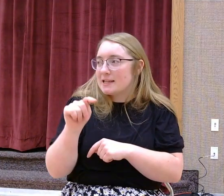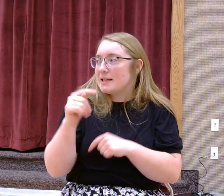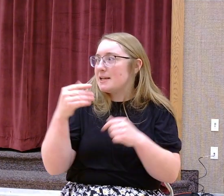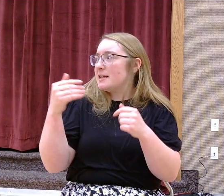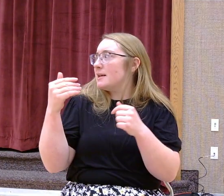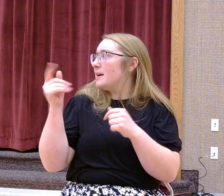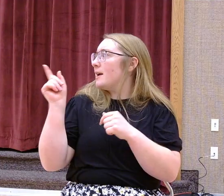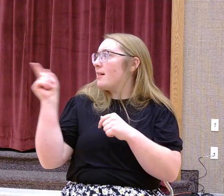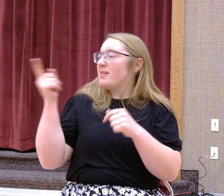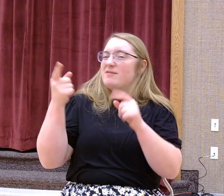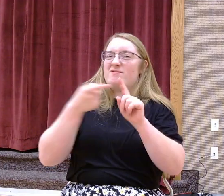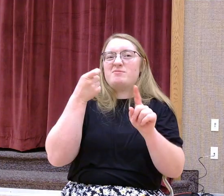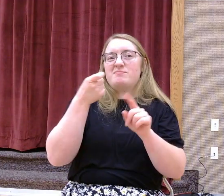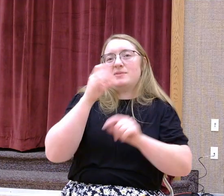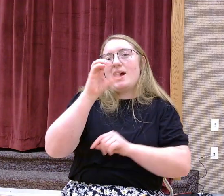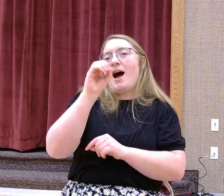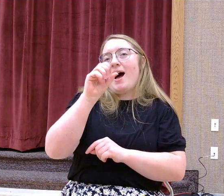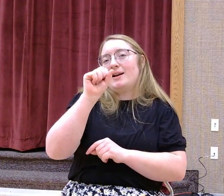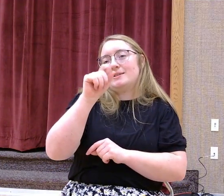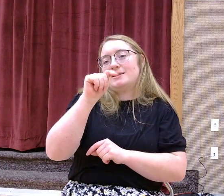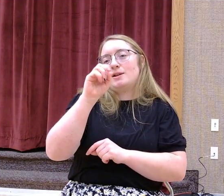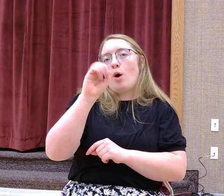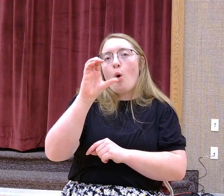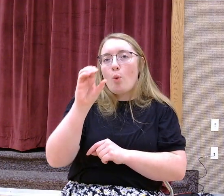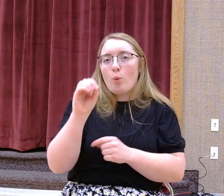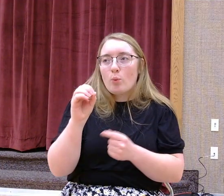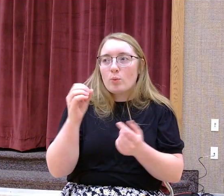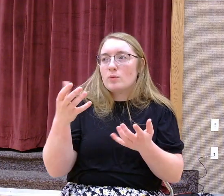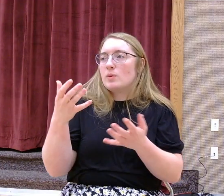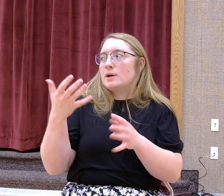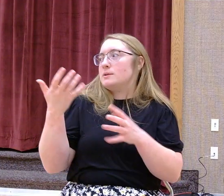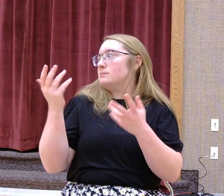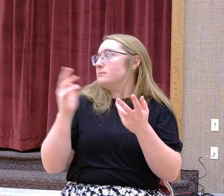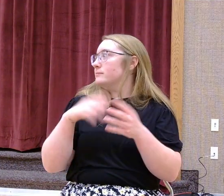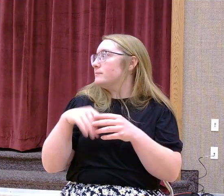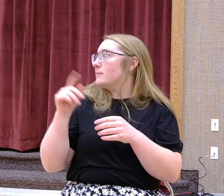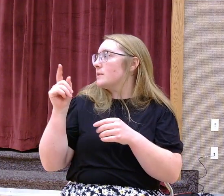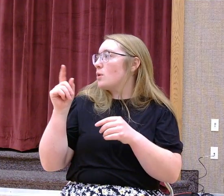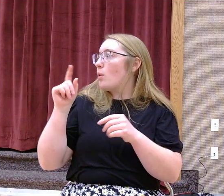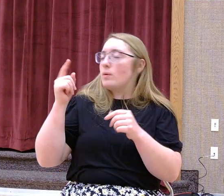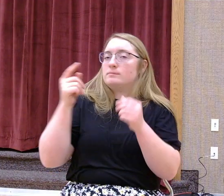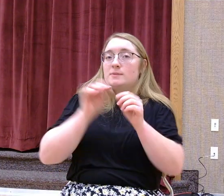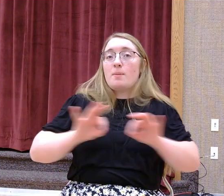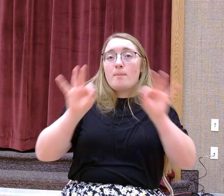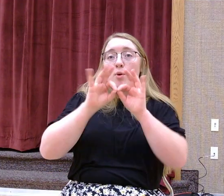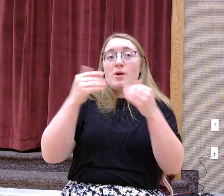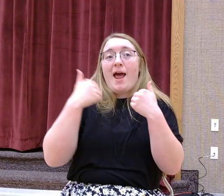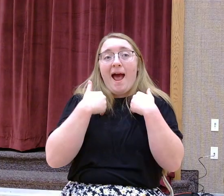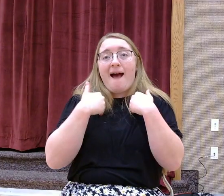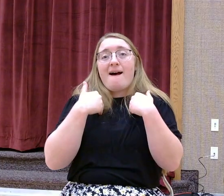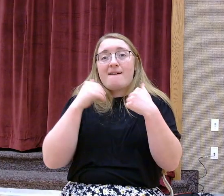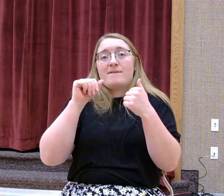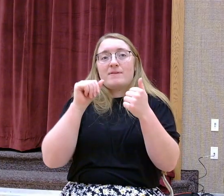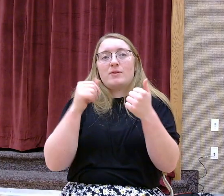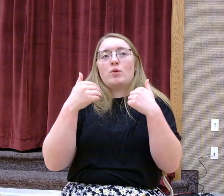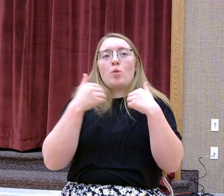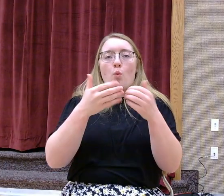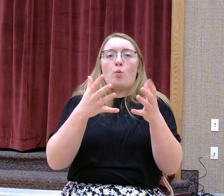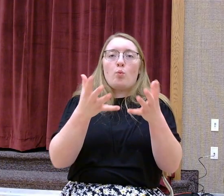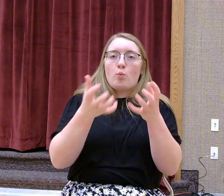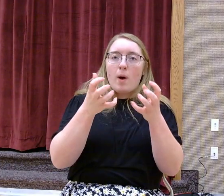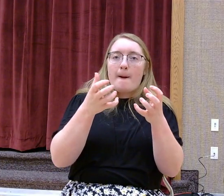in here, but I just wanted to talk about some of the important things to have in a first aid kit. Obviously, you want some